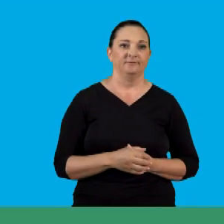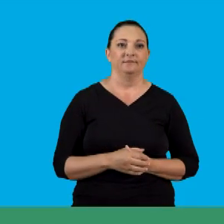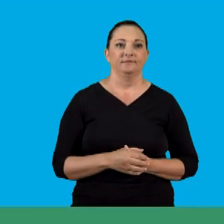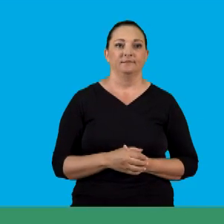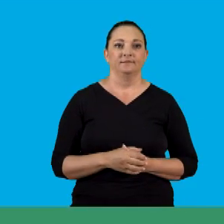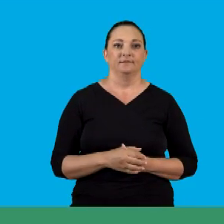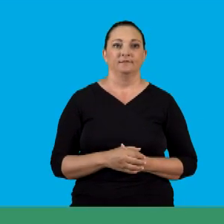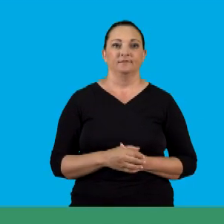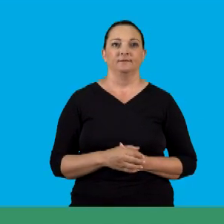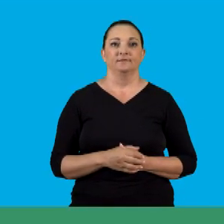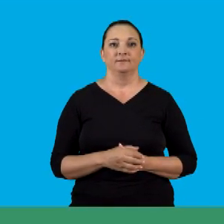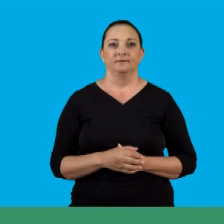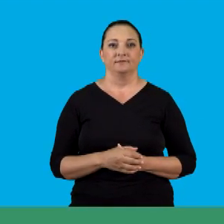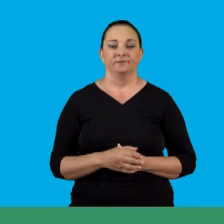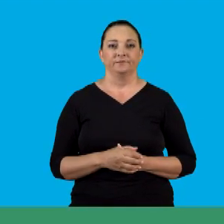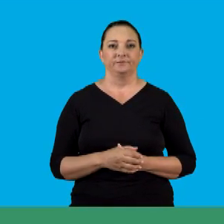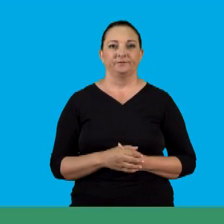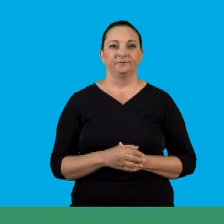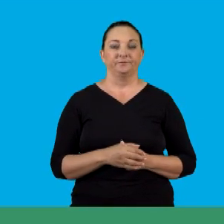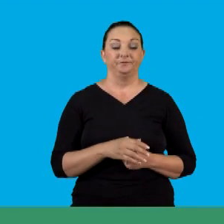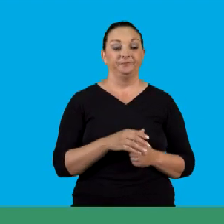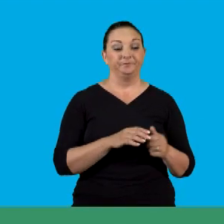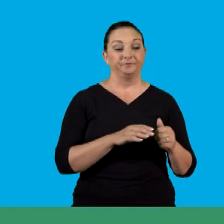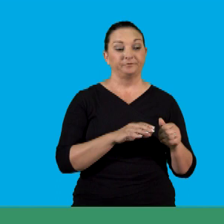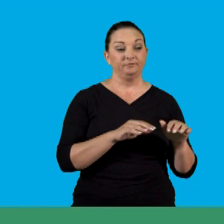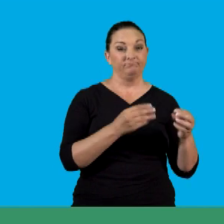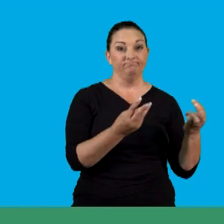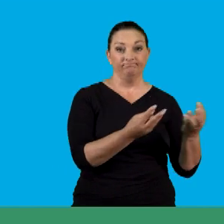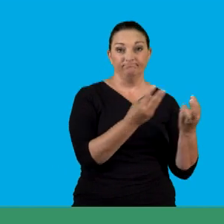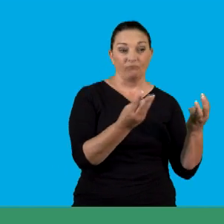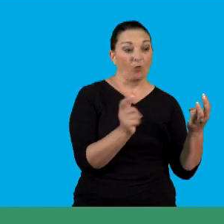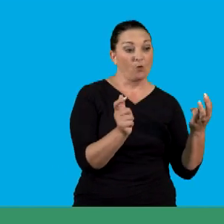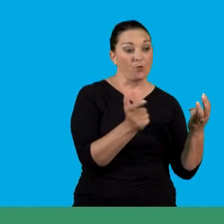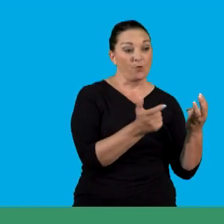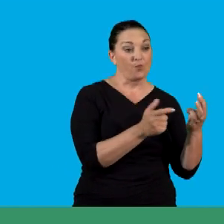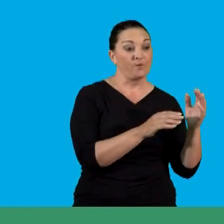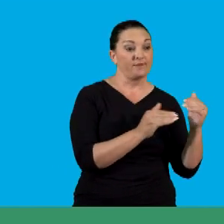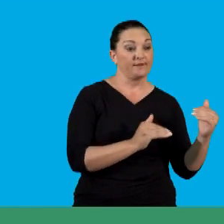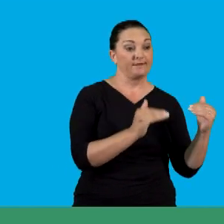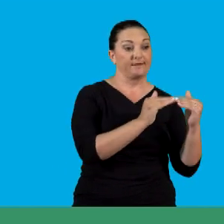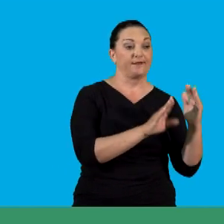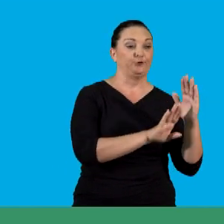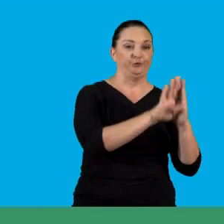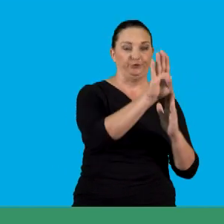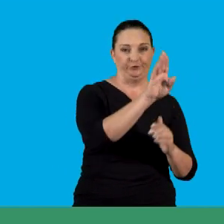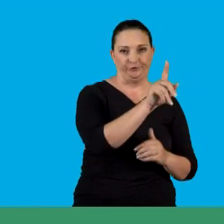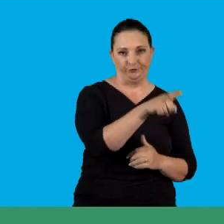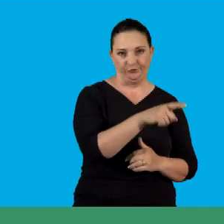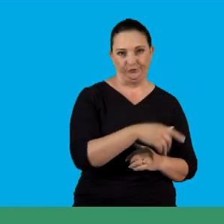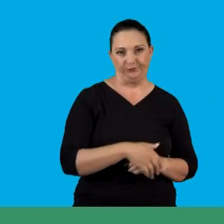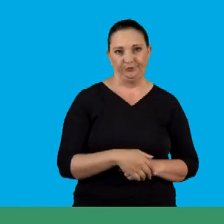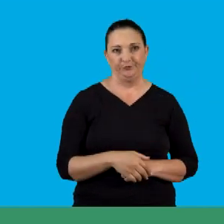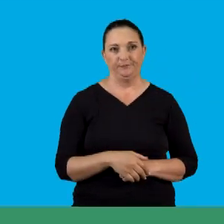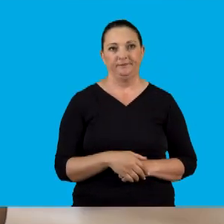to improve the general standard of living of all its citizens. So another aim of the public sector is